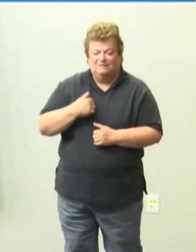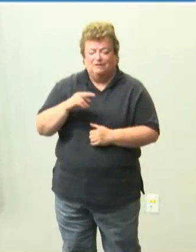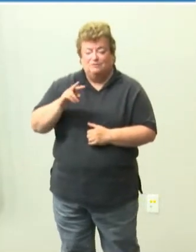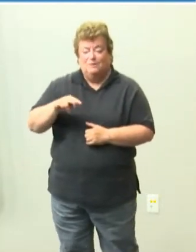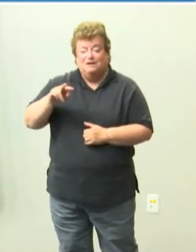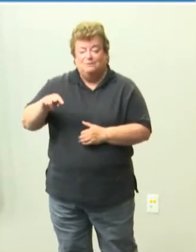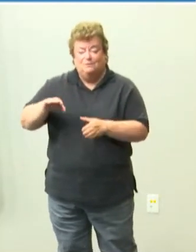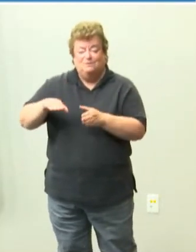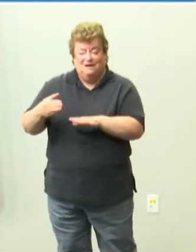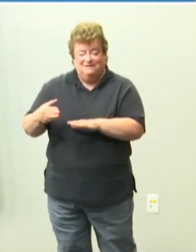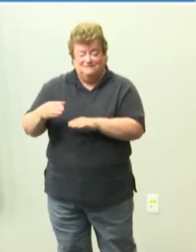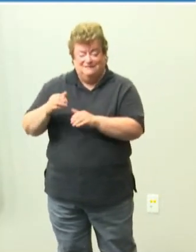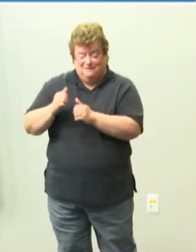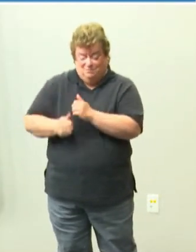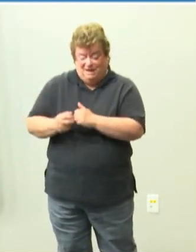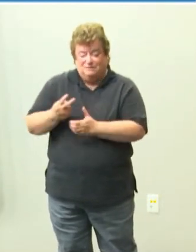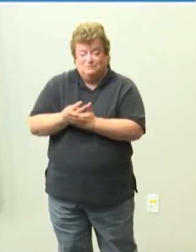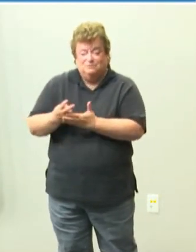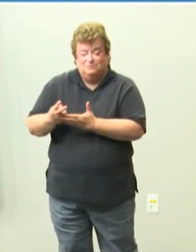2 weeks.